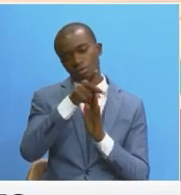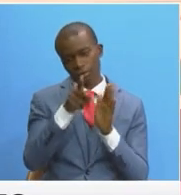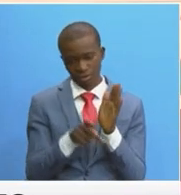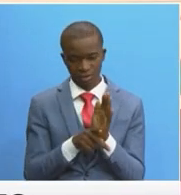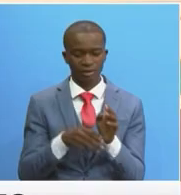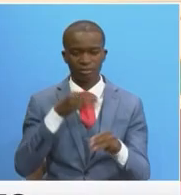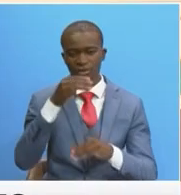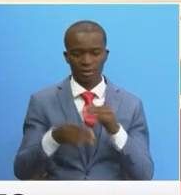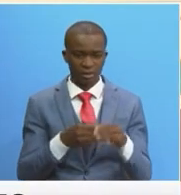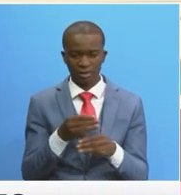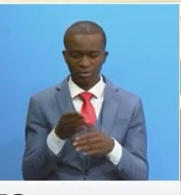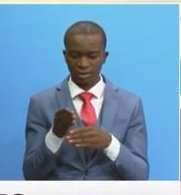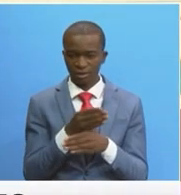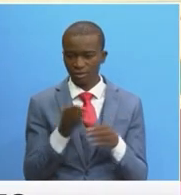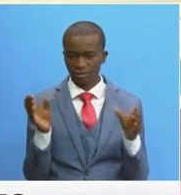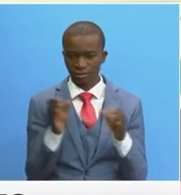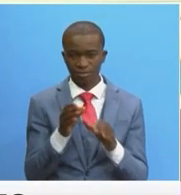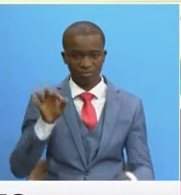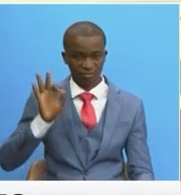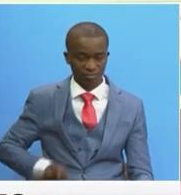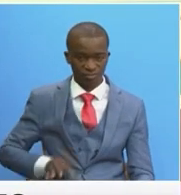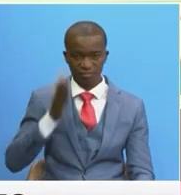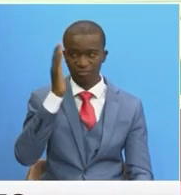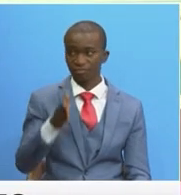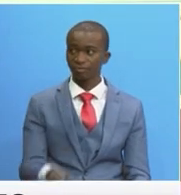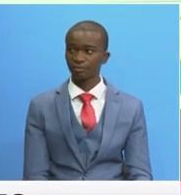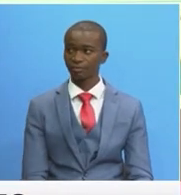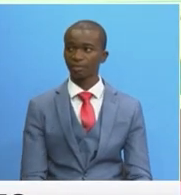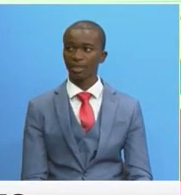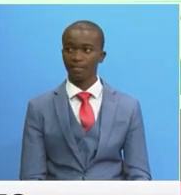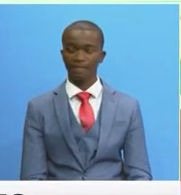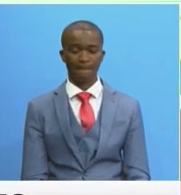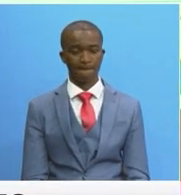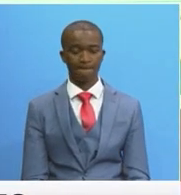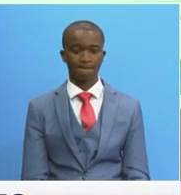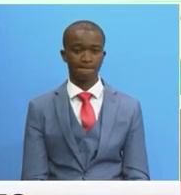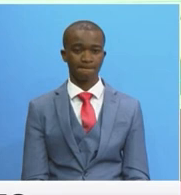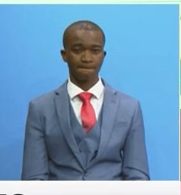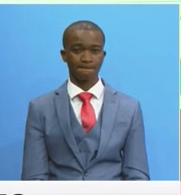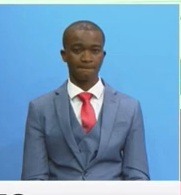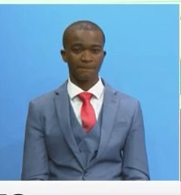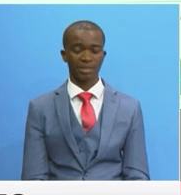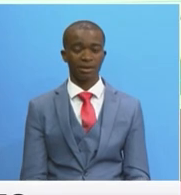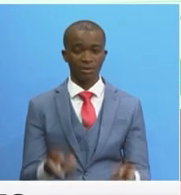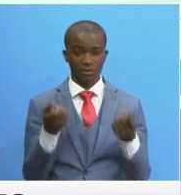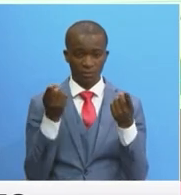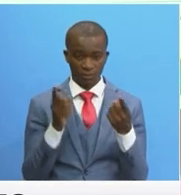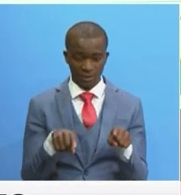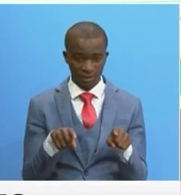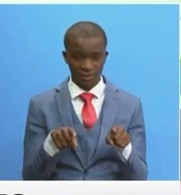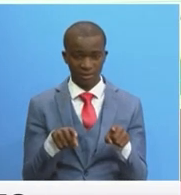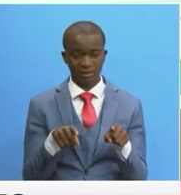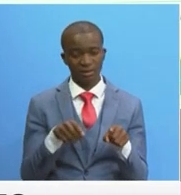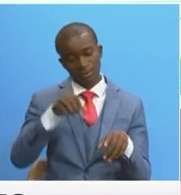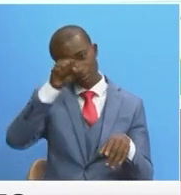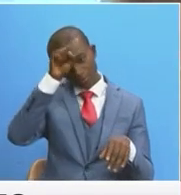What is in this local content policy, ladies and gentlemen, is this. We've drawn our lessons when the mines died, almost died. Many